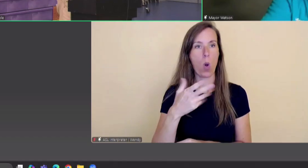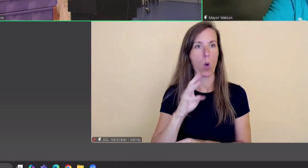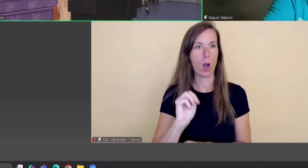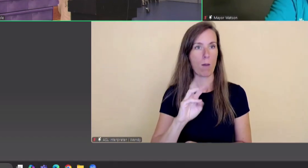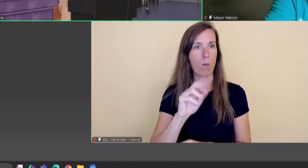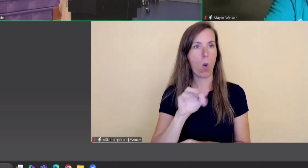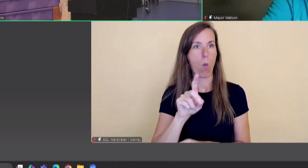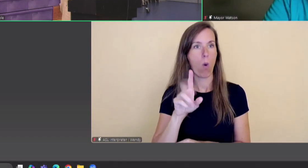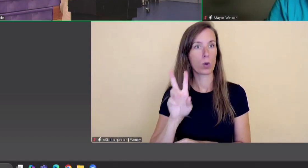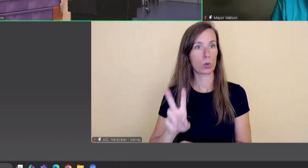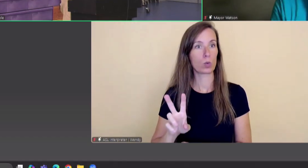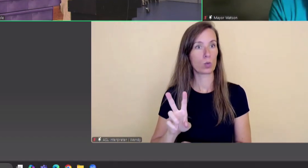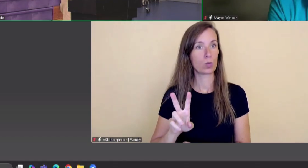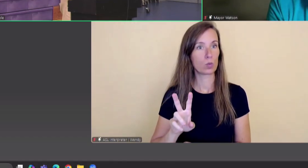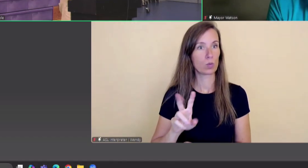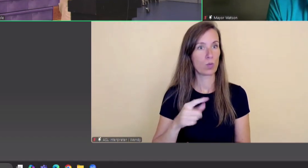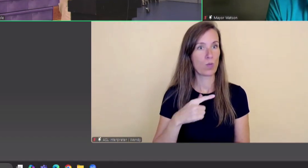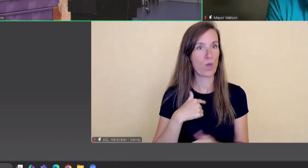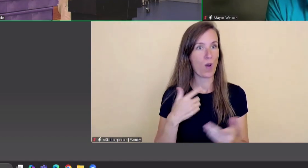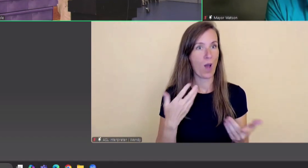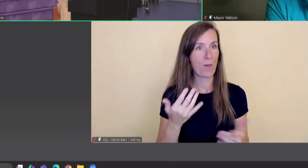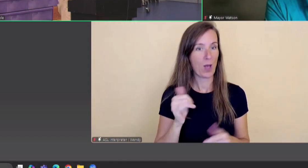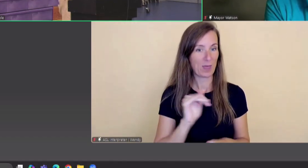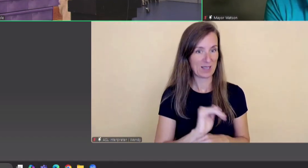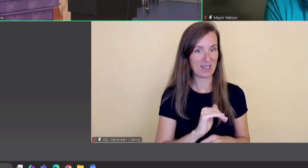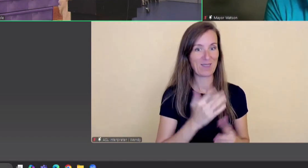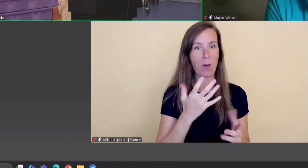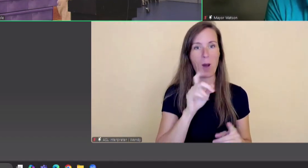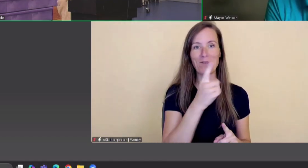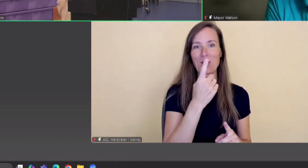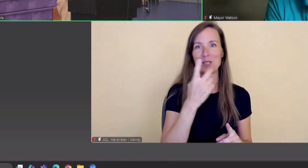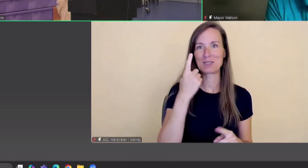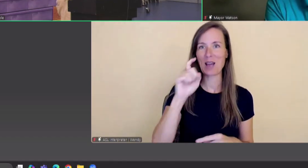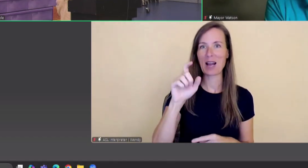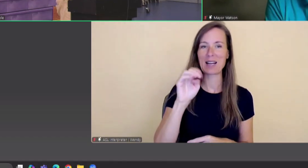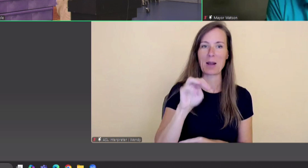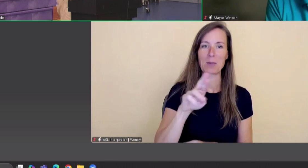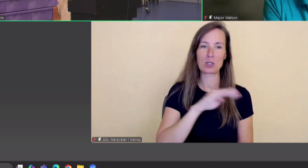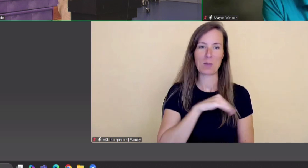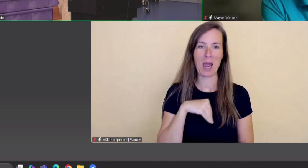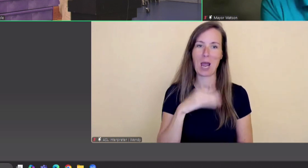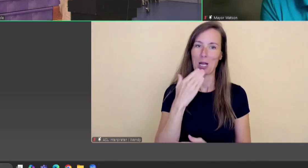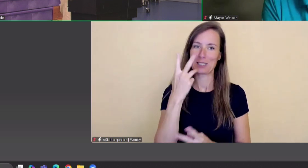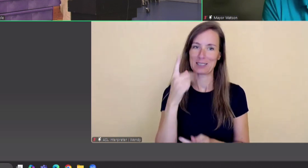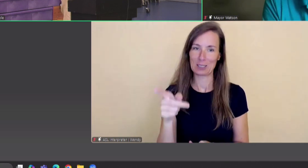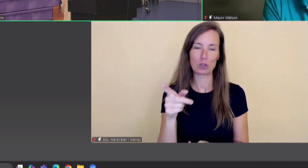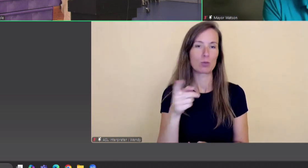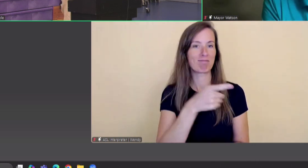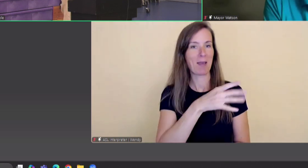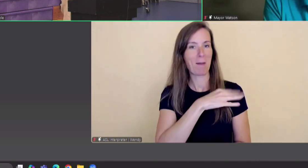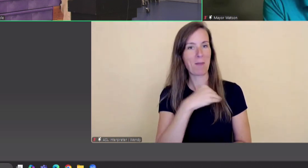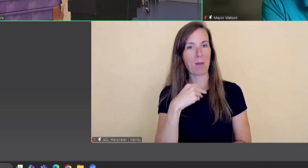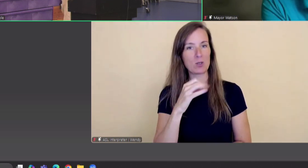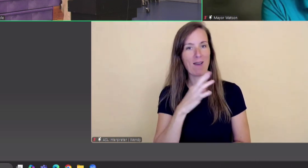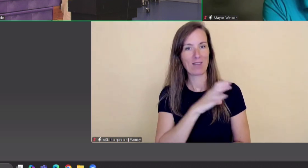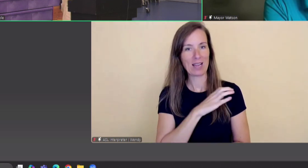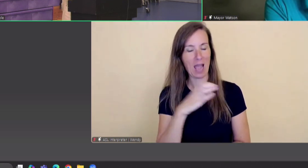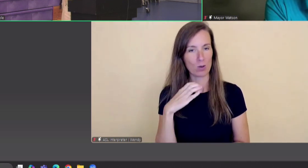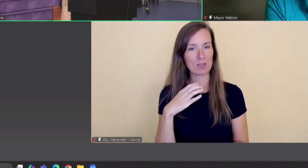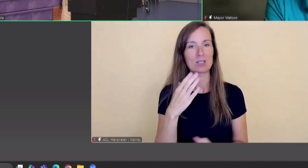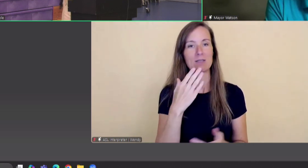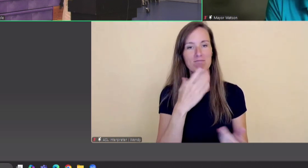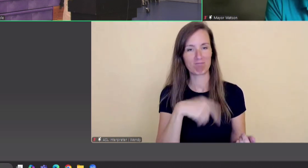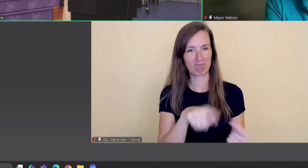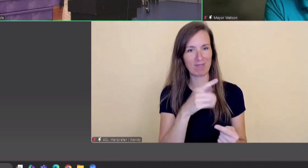to, well, first of all, let me recognize Mr. Mayor. It's good to see you, the members of the council. Thank you, members of our police department